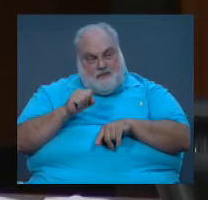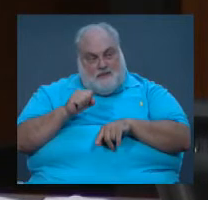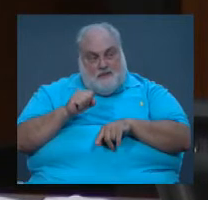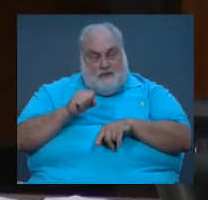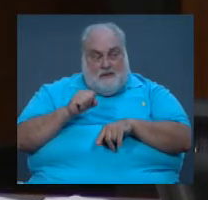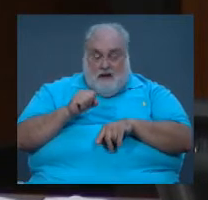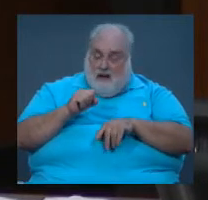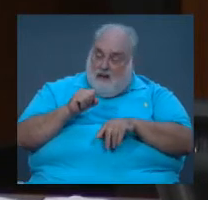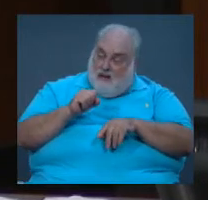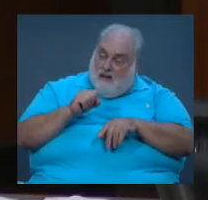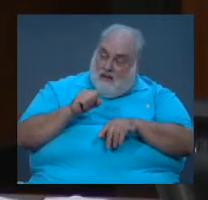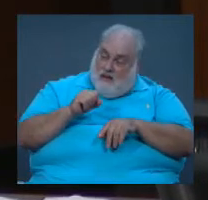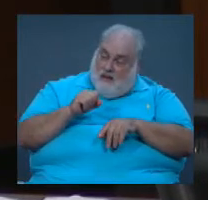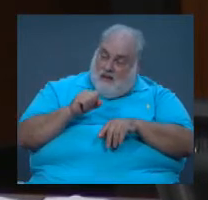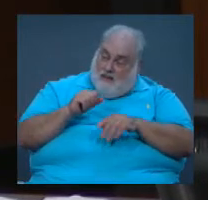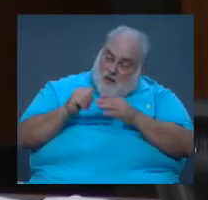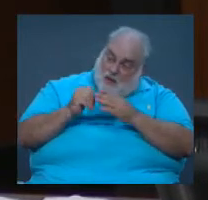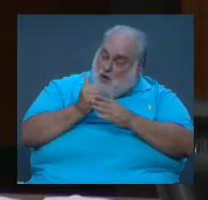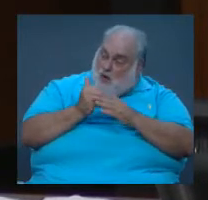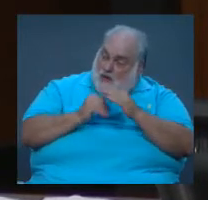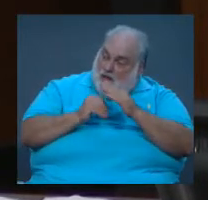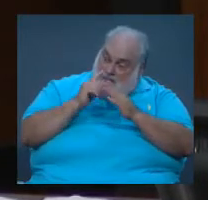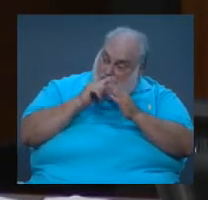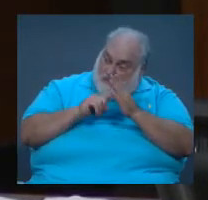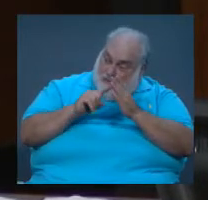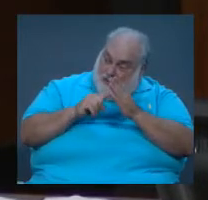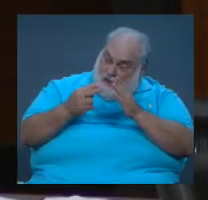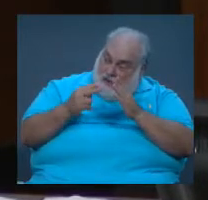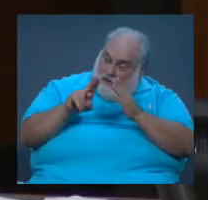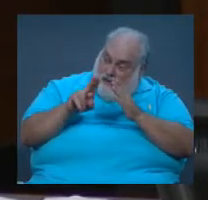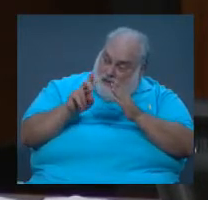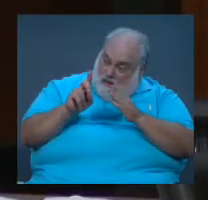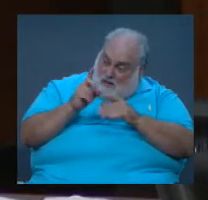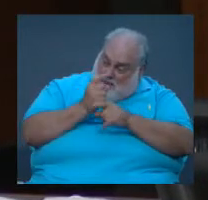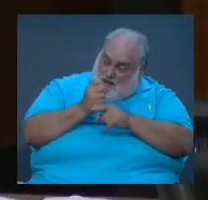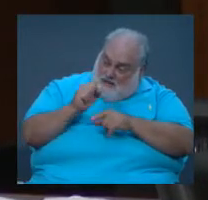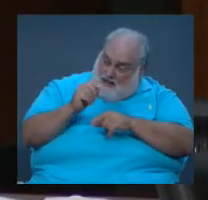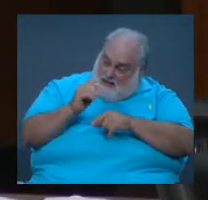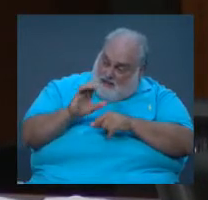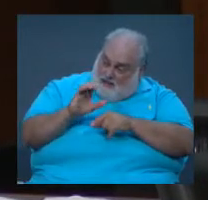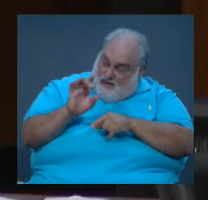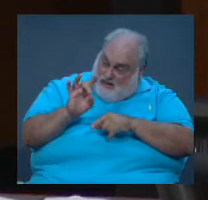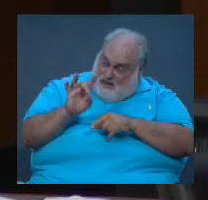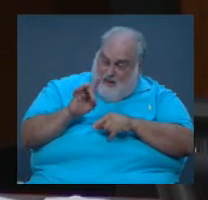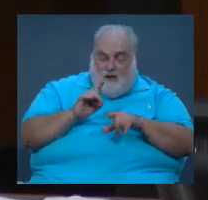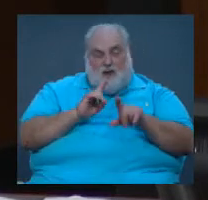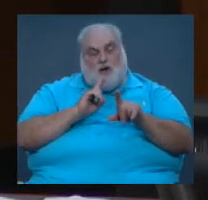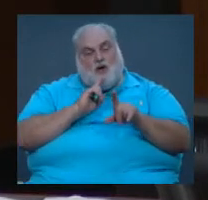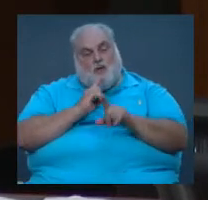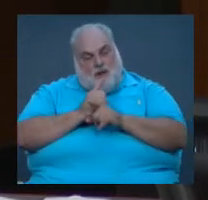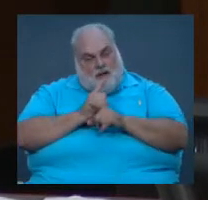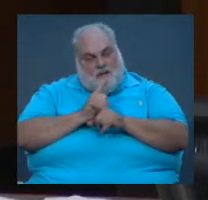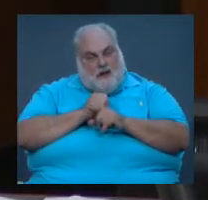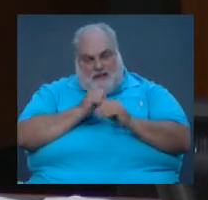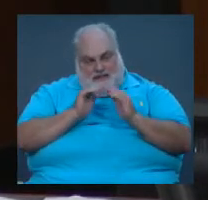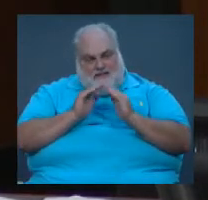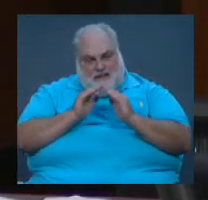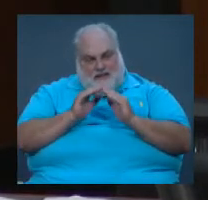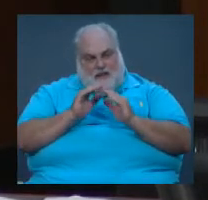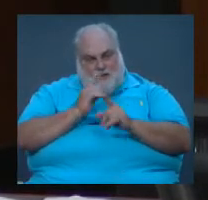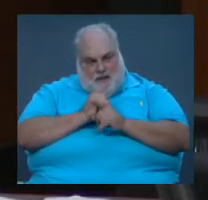complexes, they're inspected by HUD, correct? And Correct. we don't have anything to do with those. So that's done by HUD, Correct. not the city. Correct.